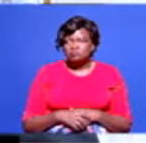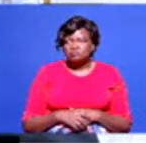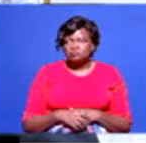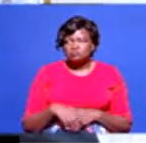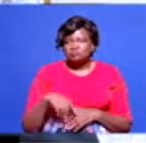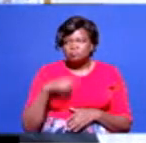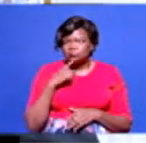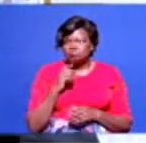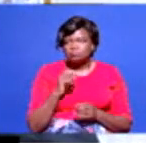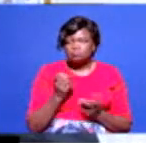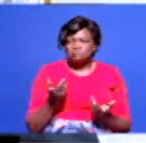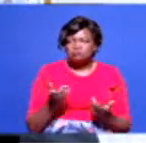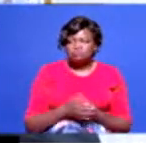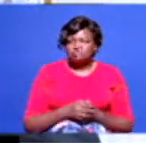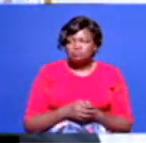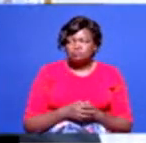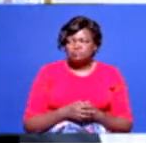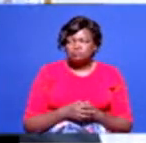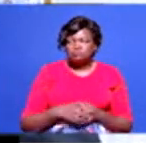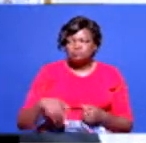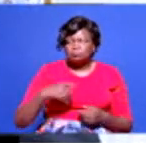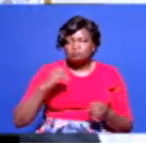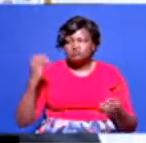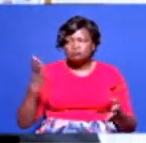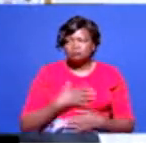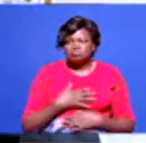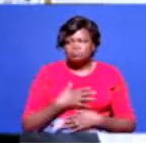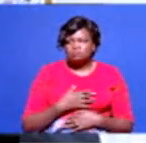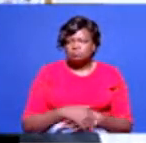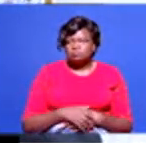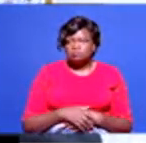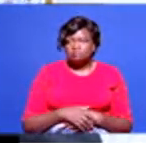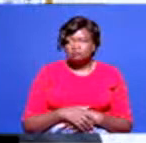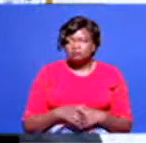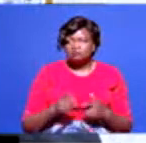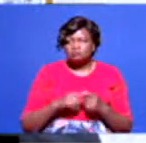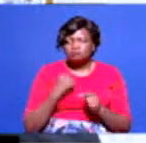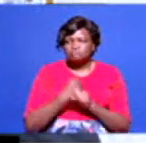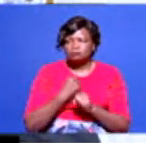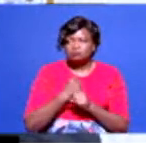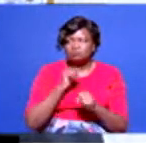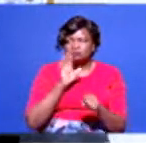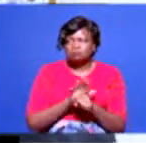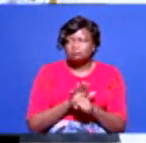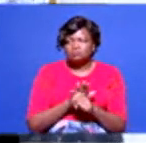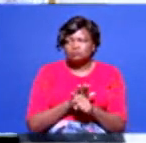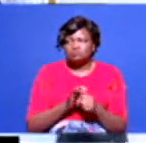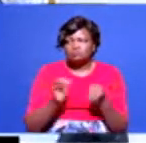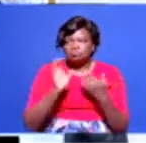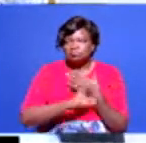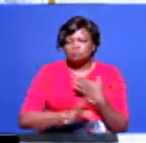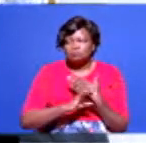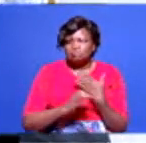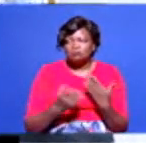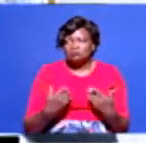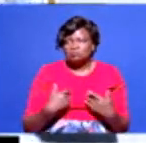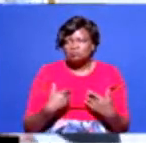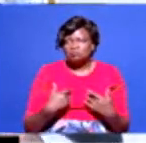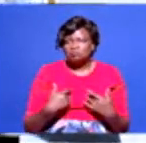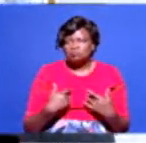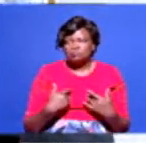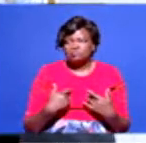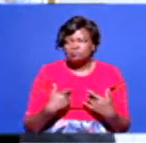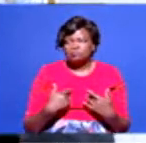"Your Excellency, you know, we are really shocked. You have done so much. The country has, we were doing